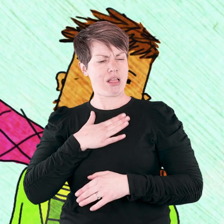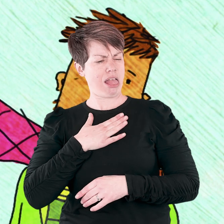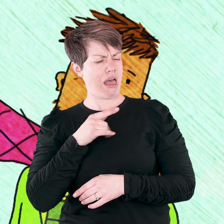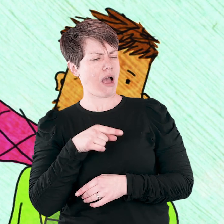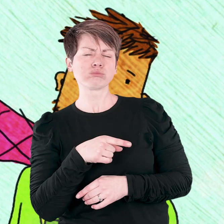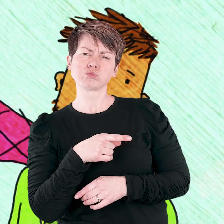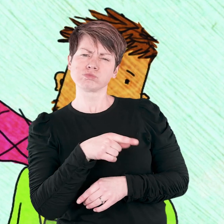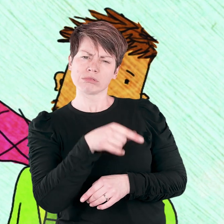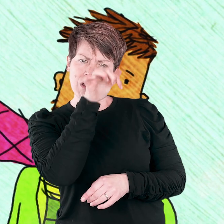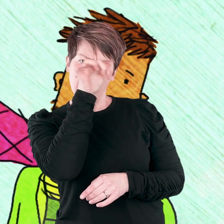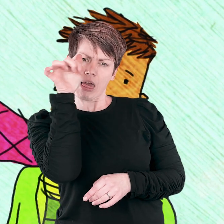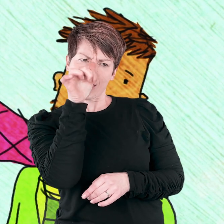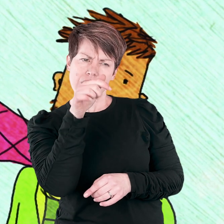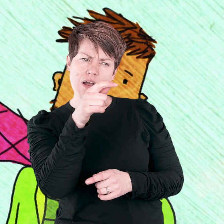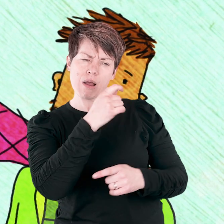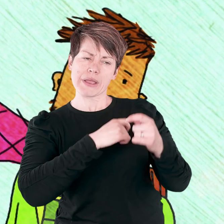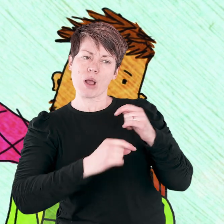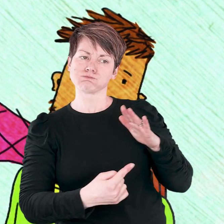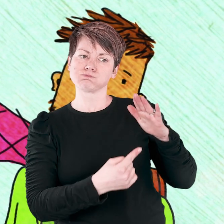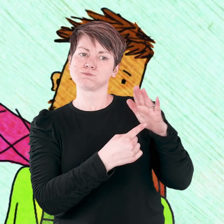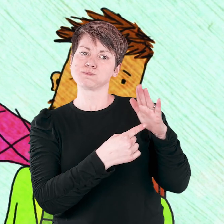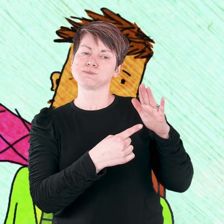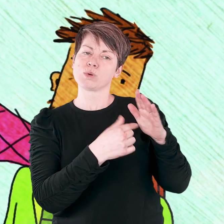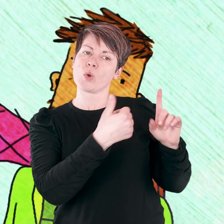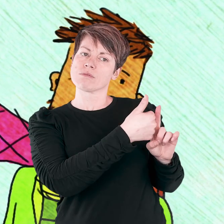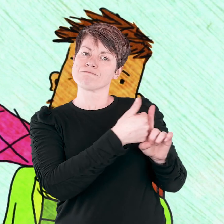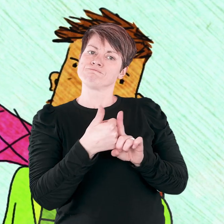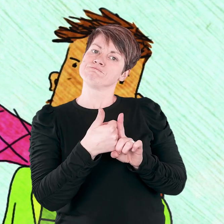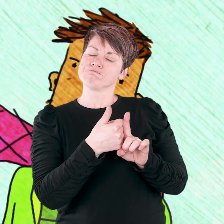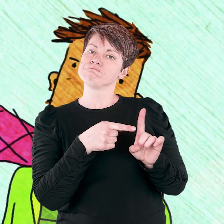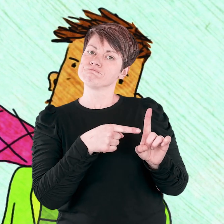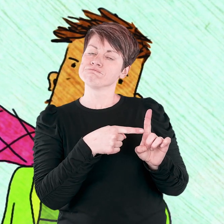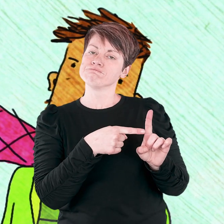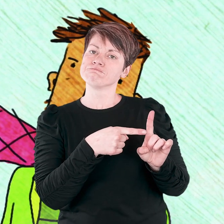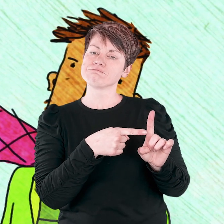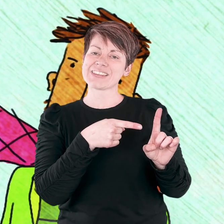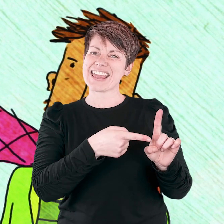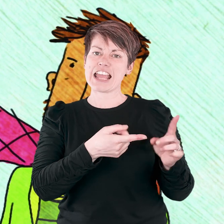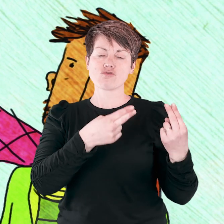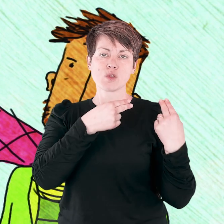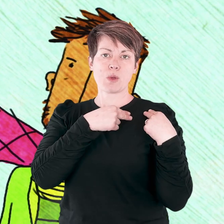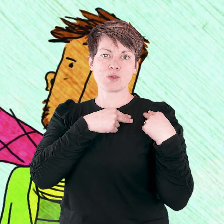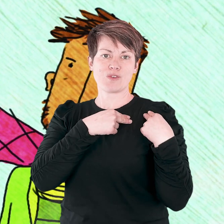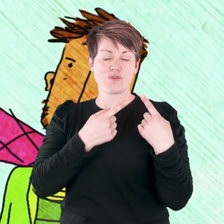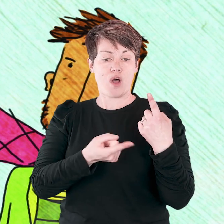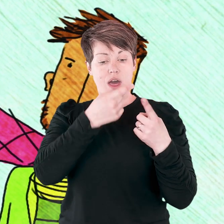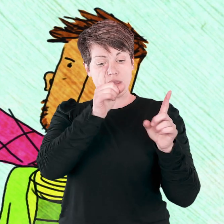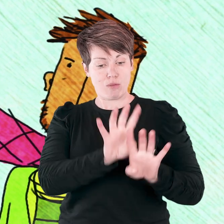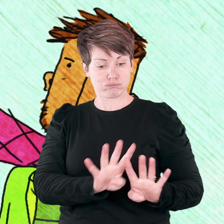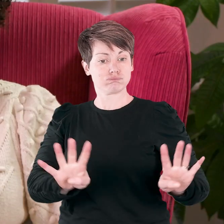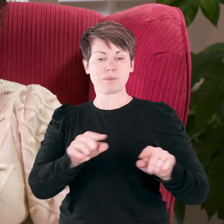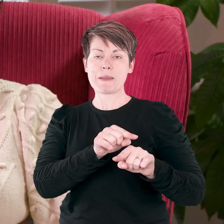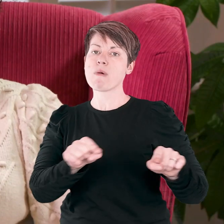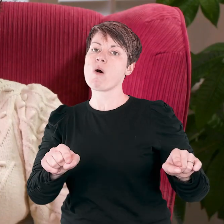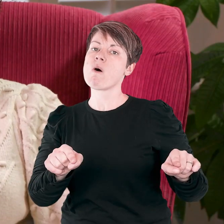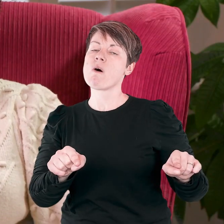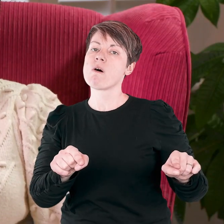clever Daniel was, so he made Daniel his most important helper of all and put him in charge of lots of other